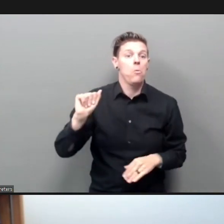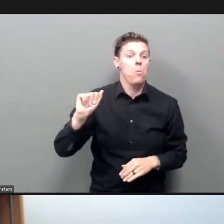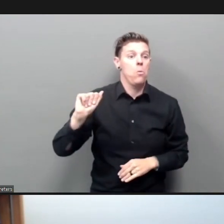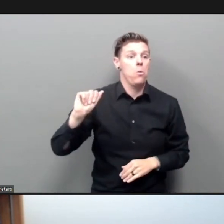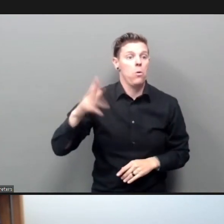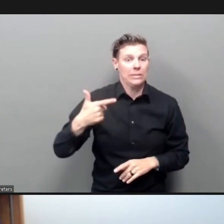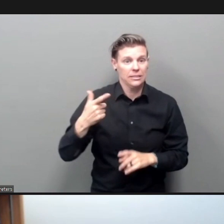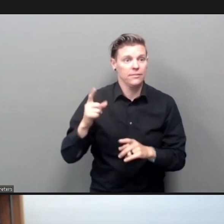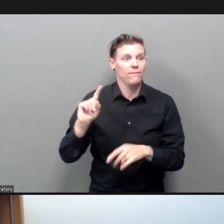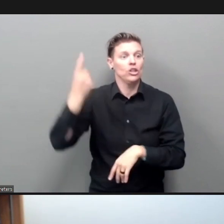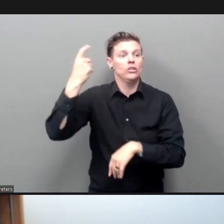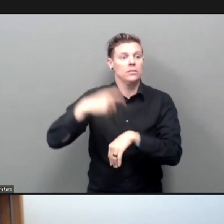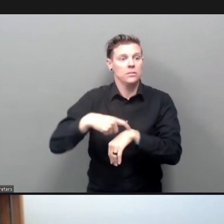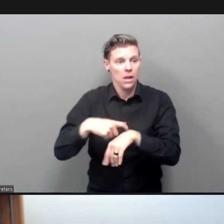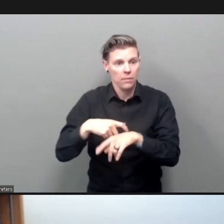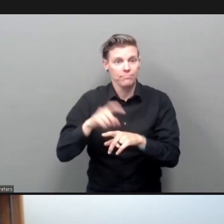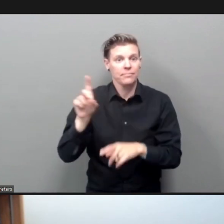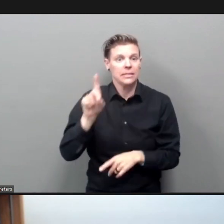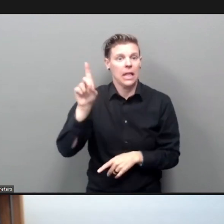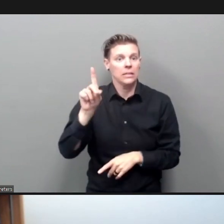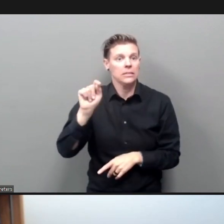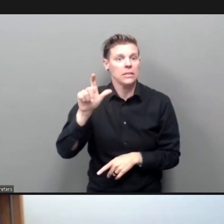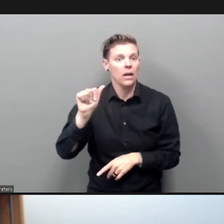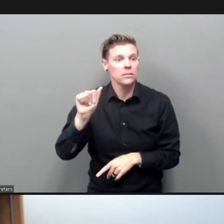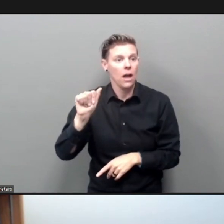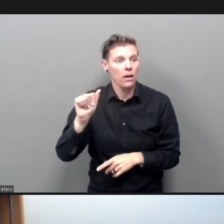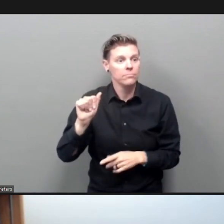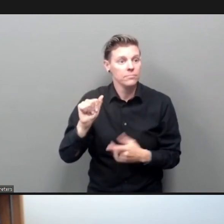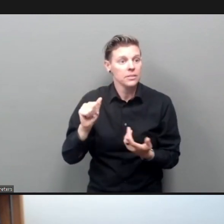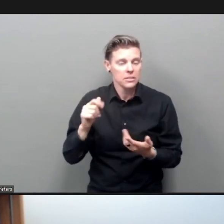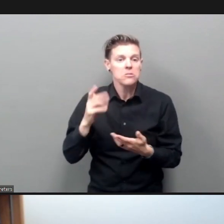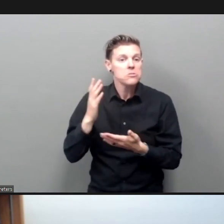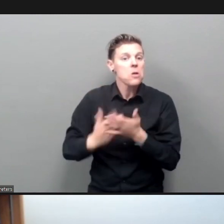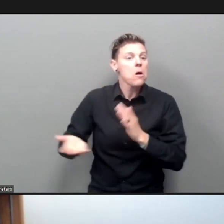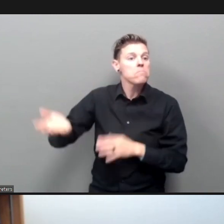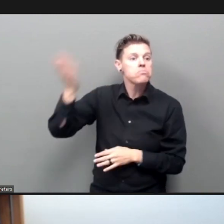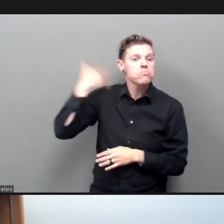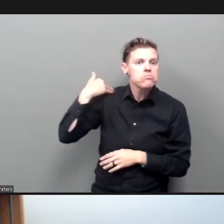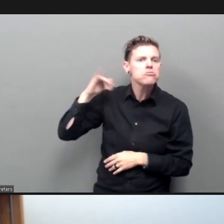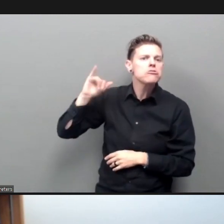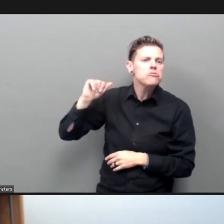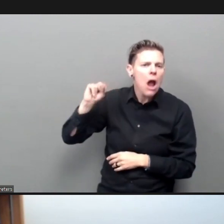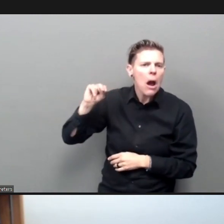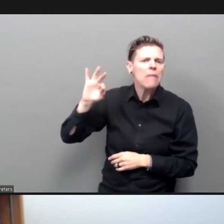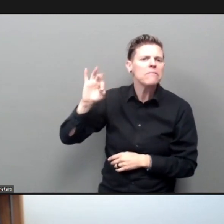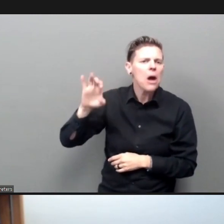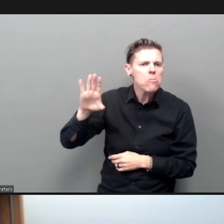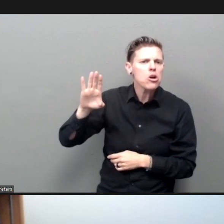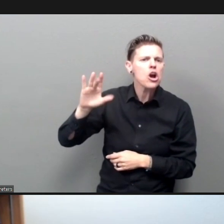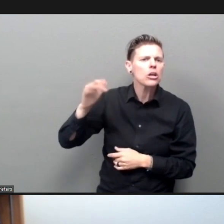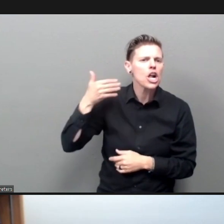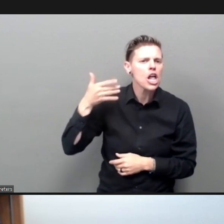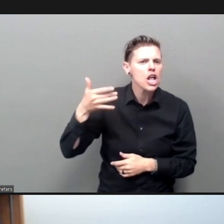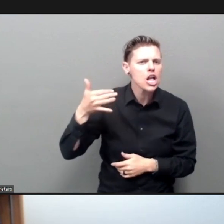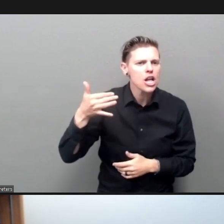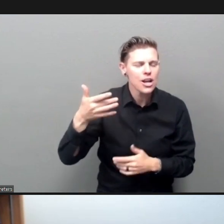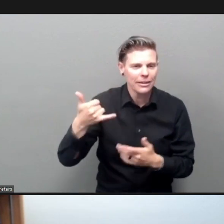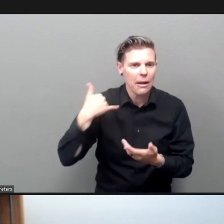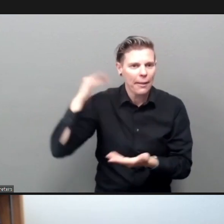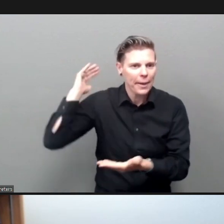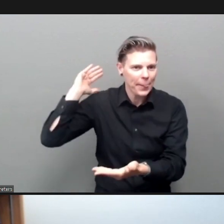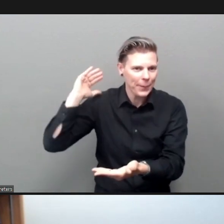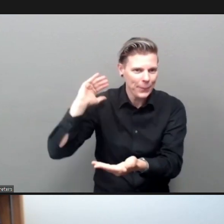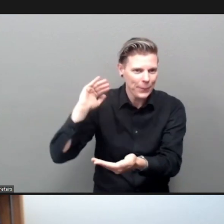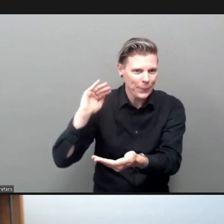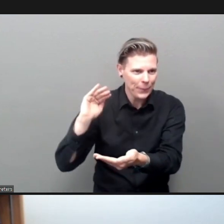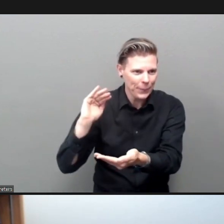those of us who got fully vaccinated in January and February may be losing some of our immunity. The boosters will help with that. The Delta